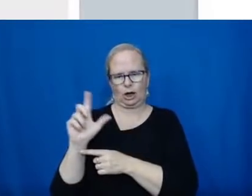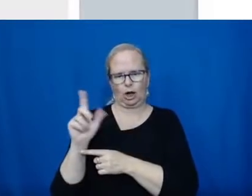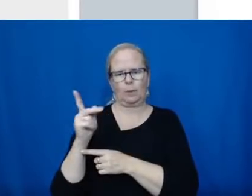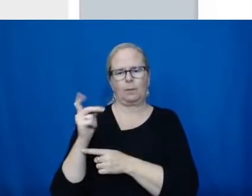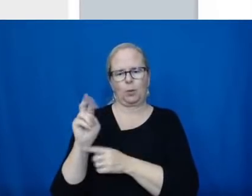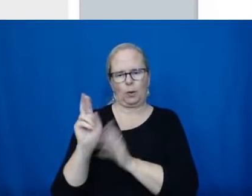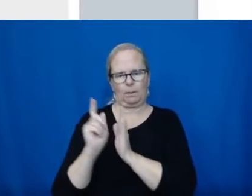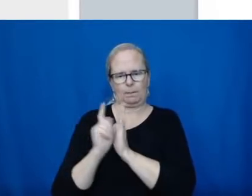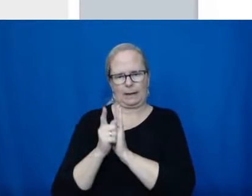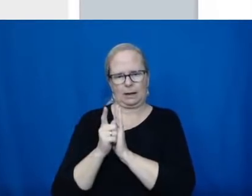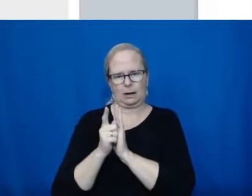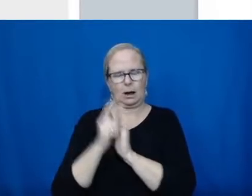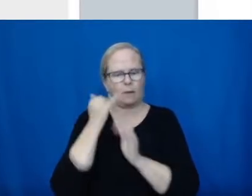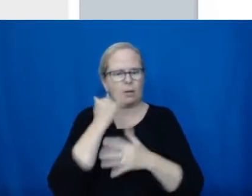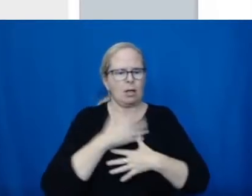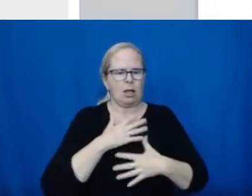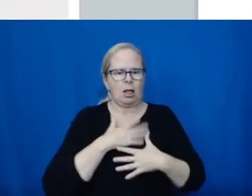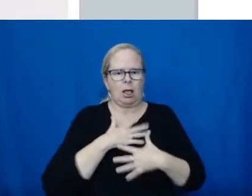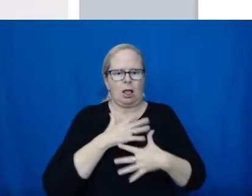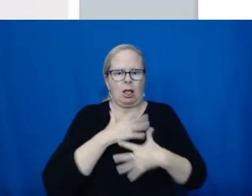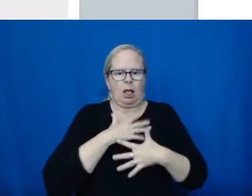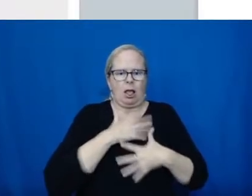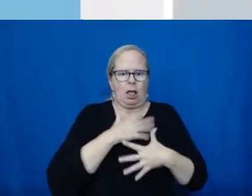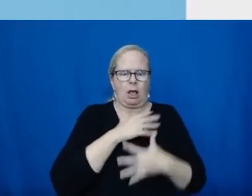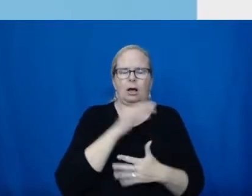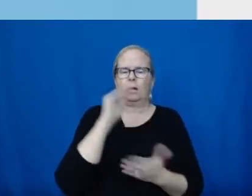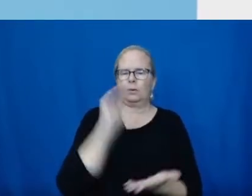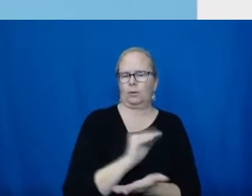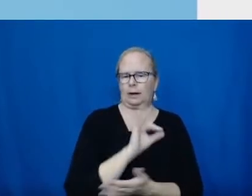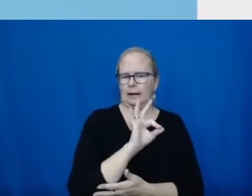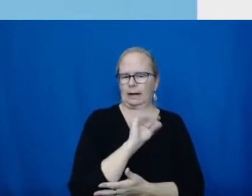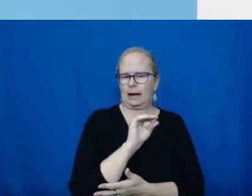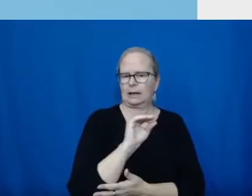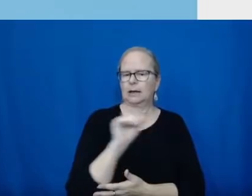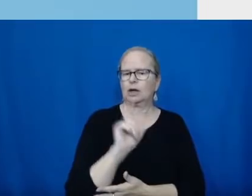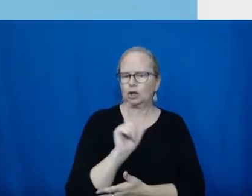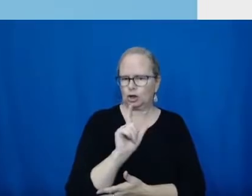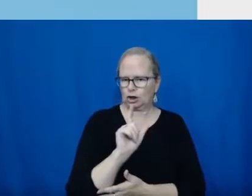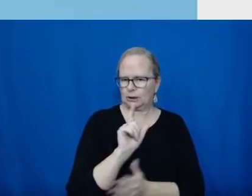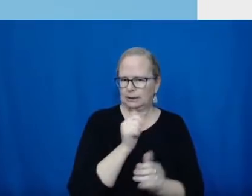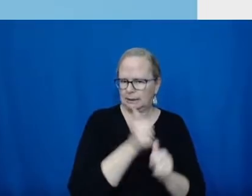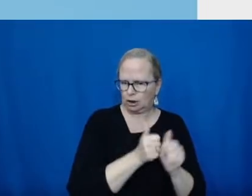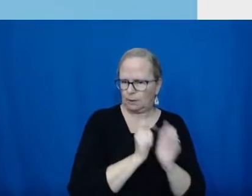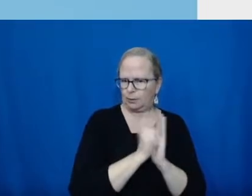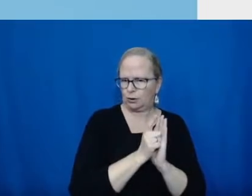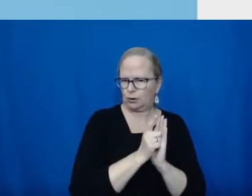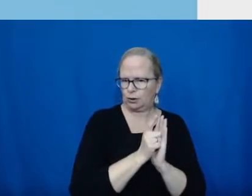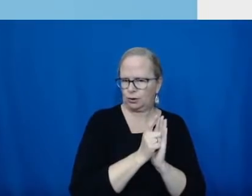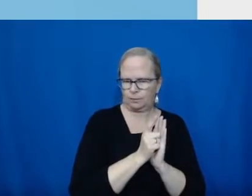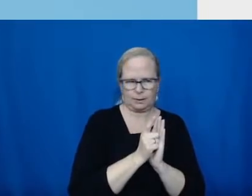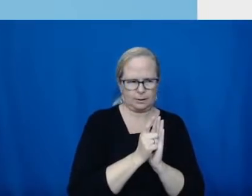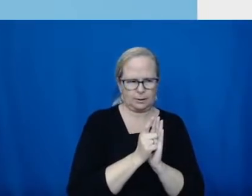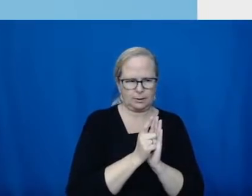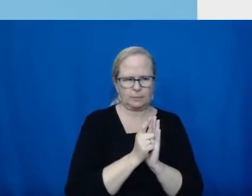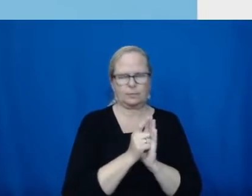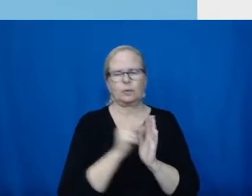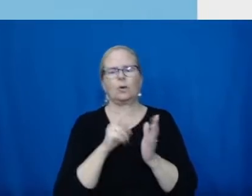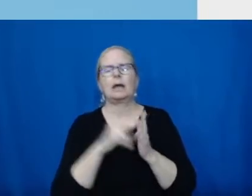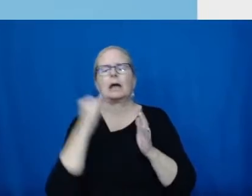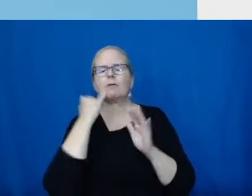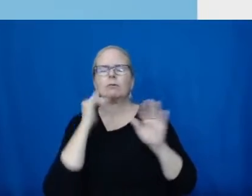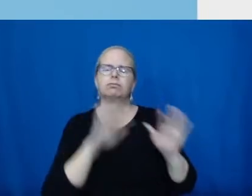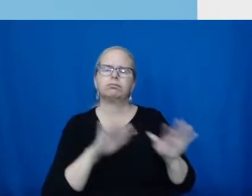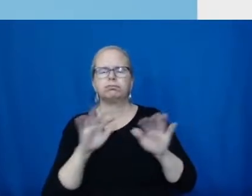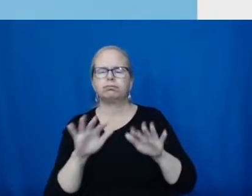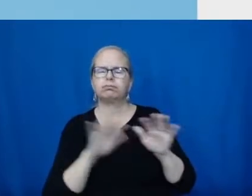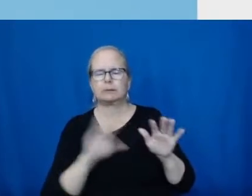clinical outcomes, which I'll just kind of generally refer to. It's better that an MD speaks to you rather than a BSc. And then in the